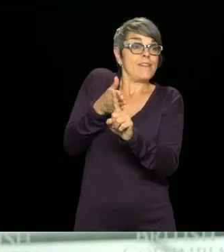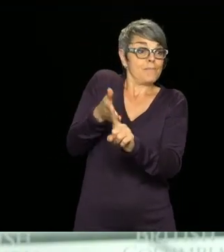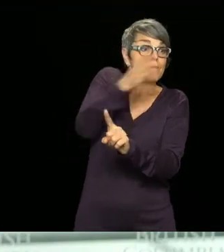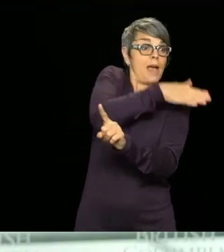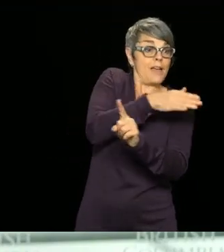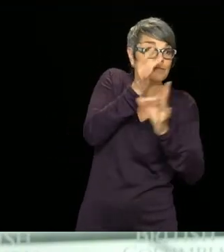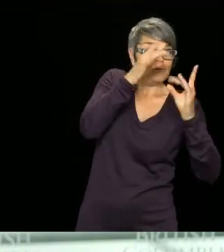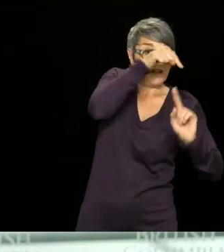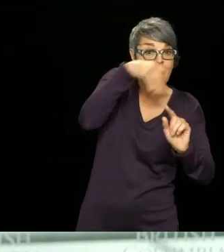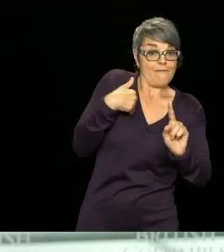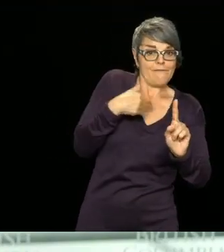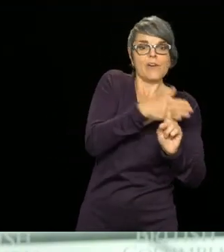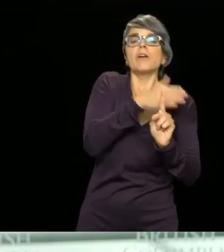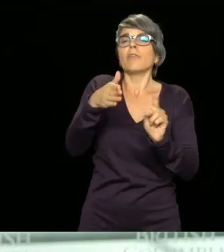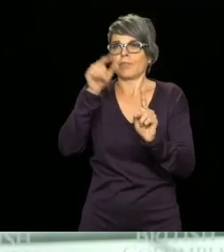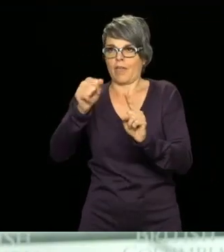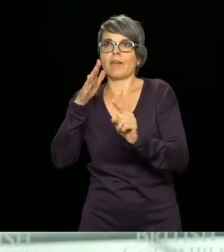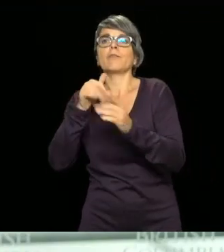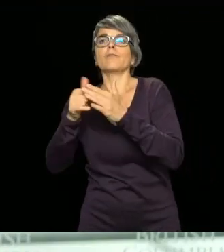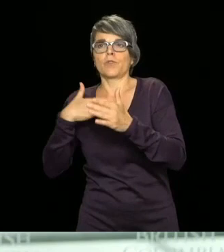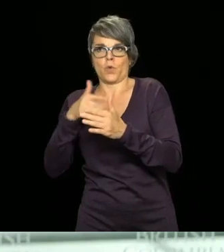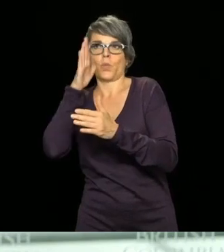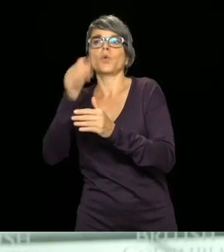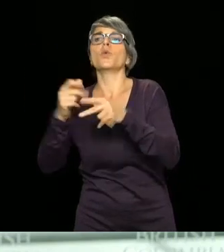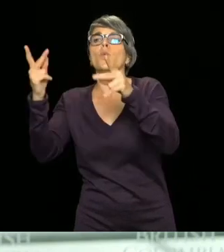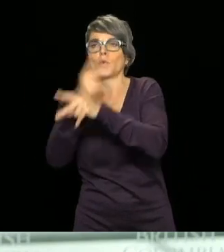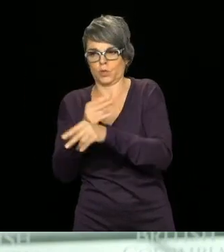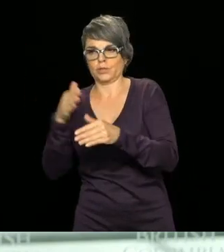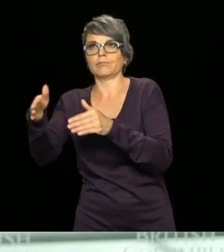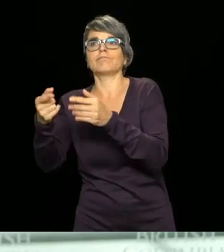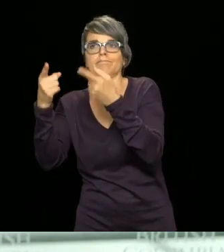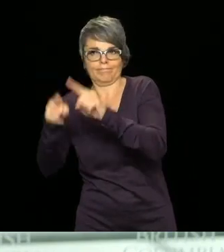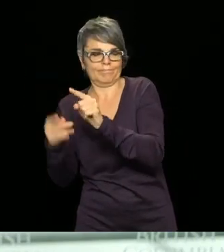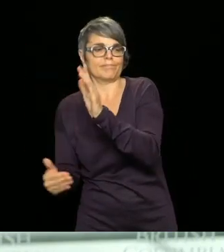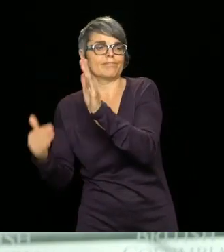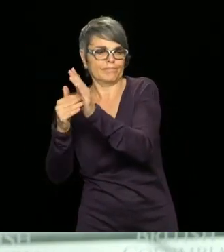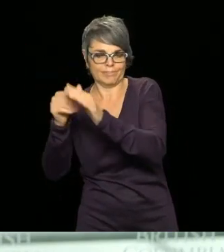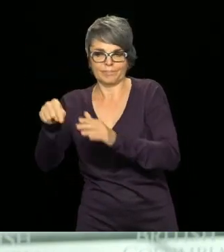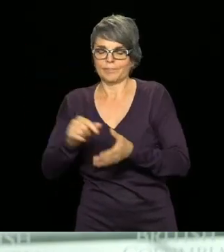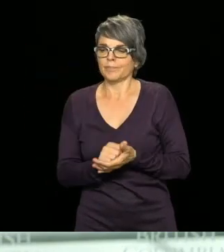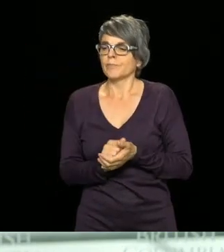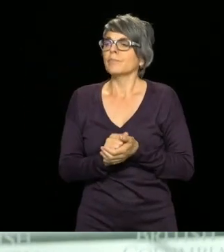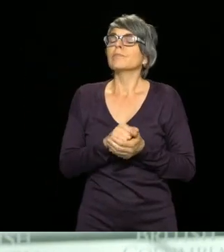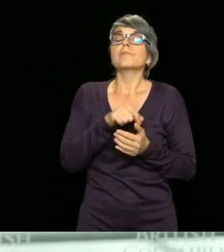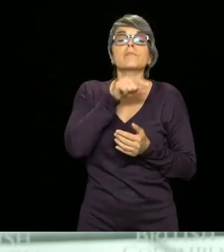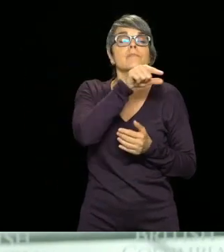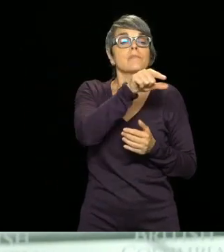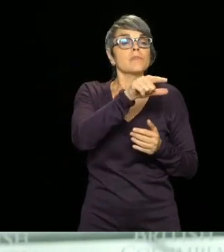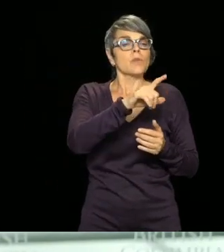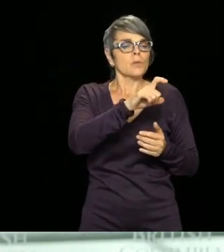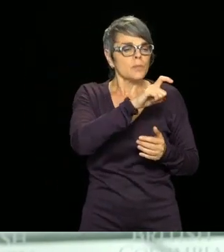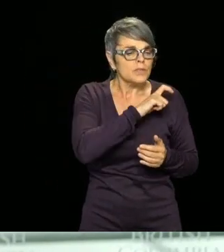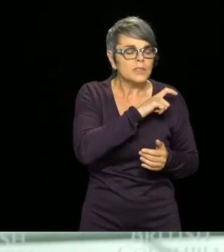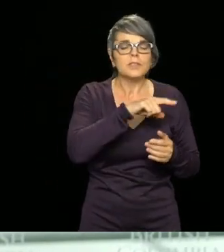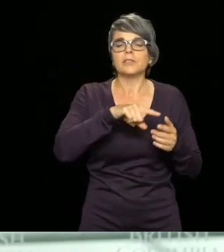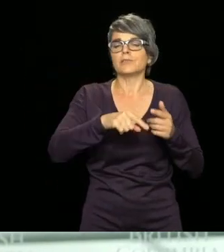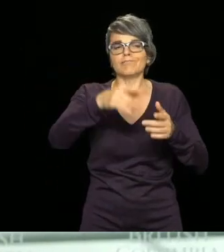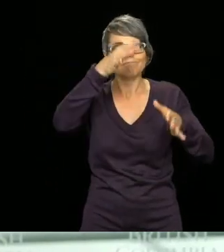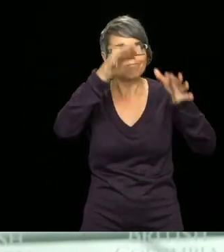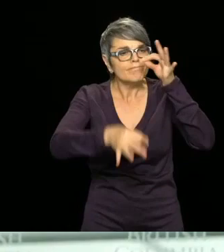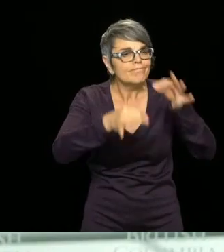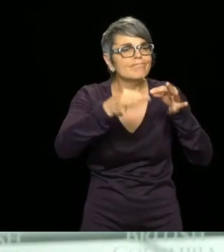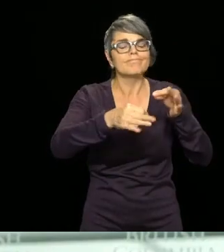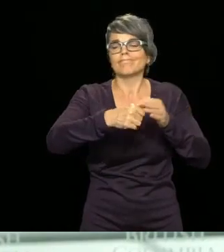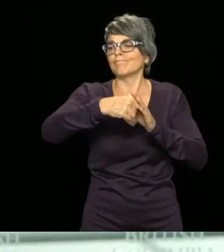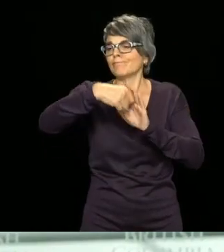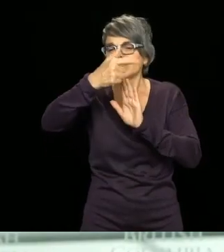of guidelines and risk factors that the police and corrections the prosecutors and the